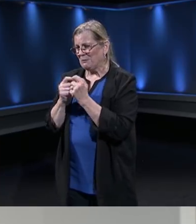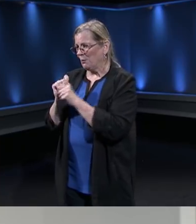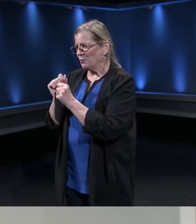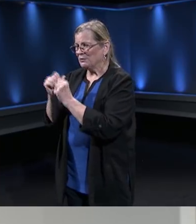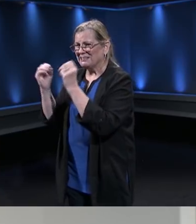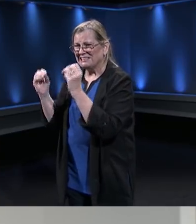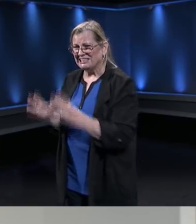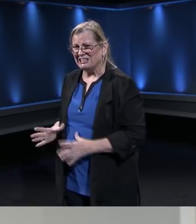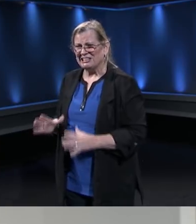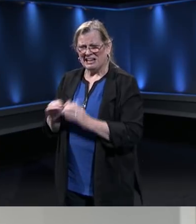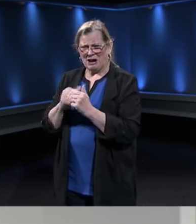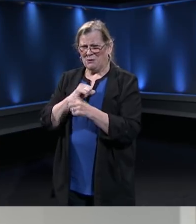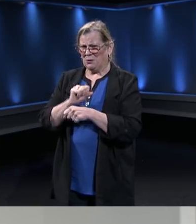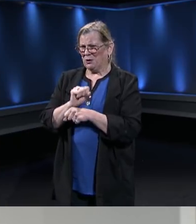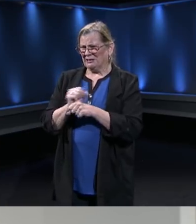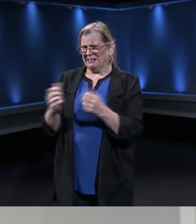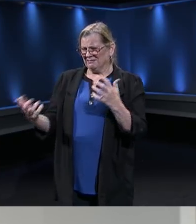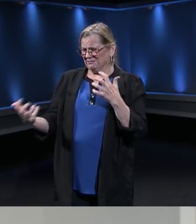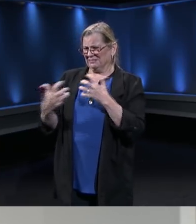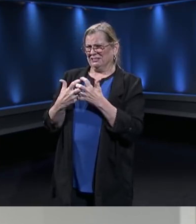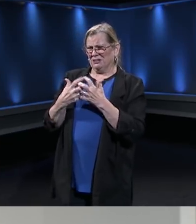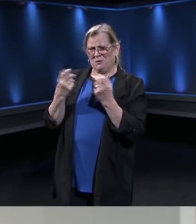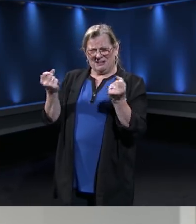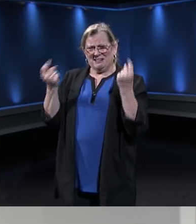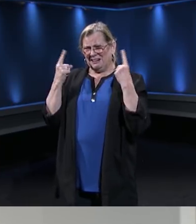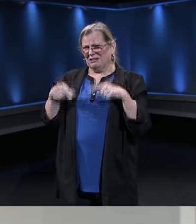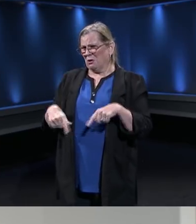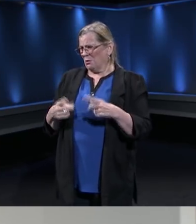hey, we got this? And what I want you to